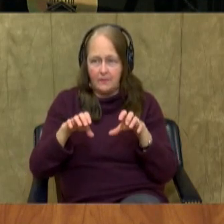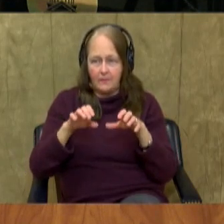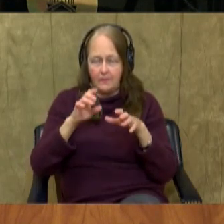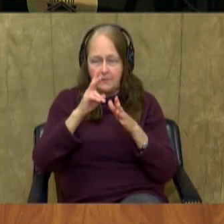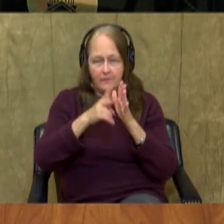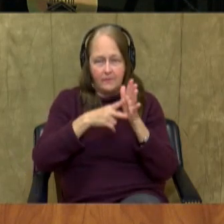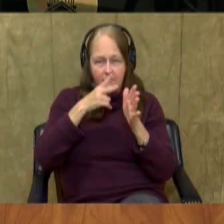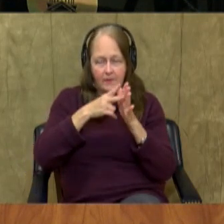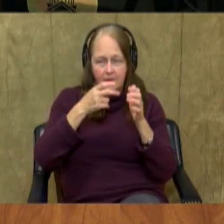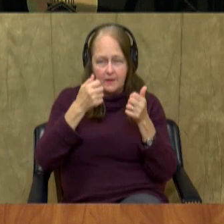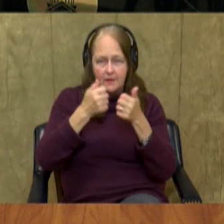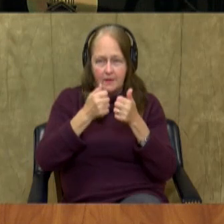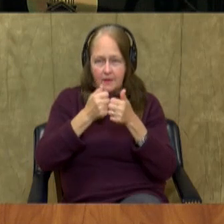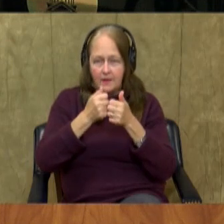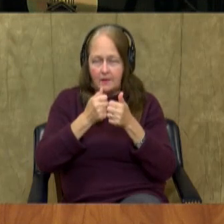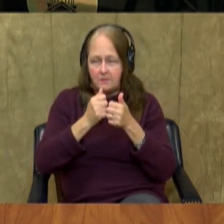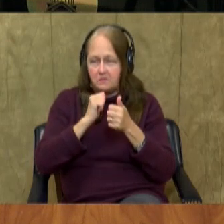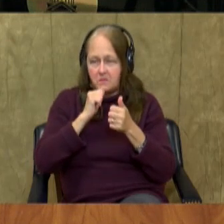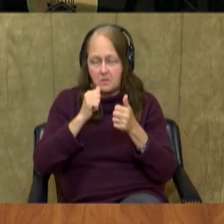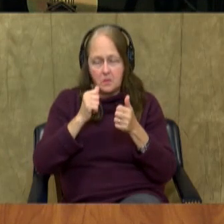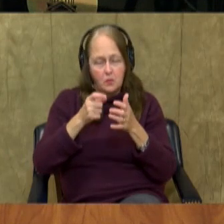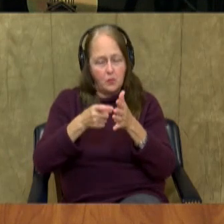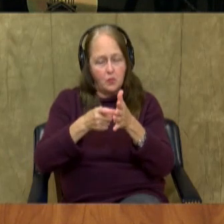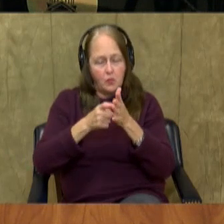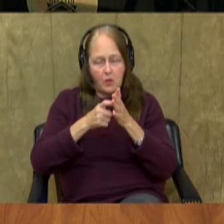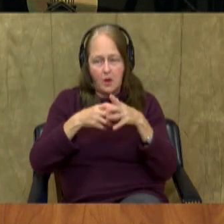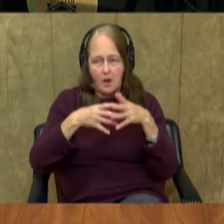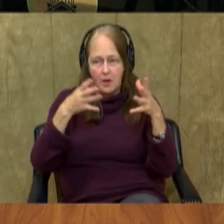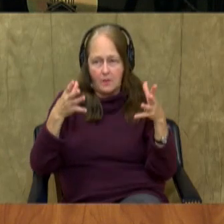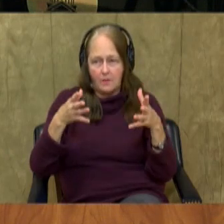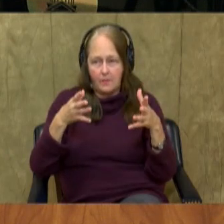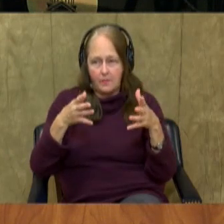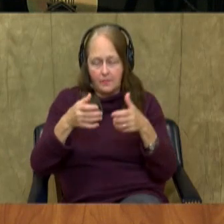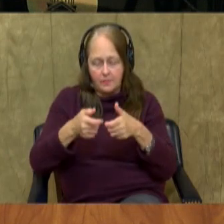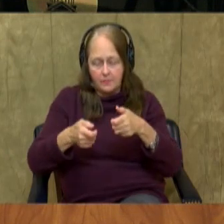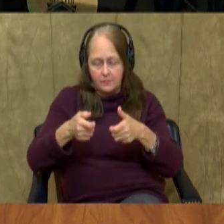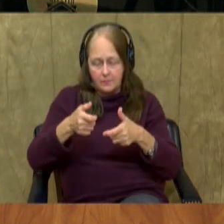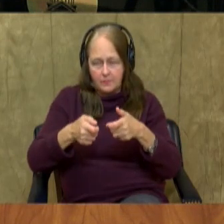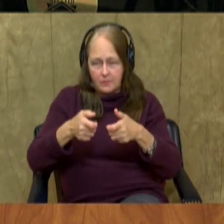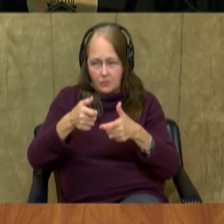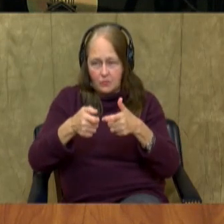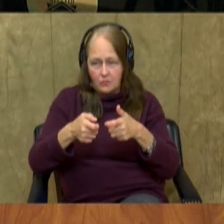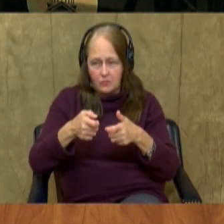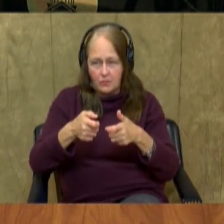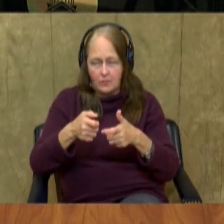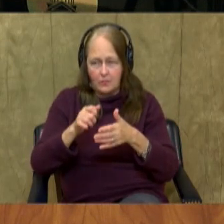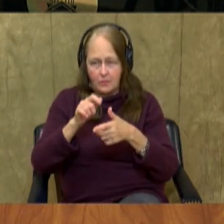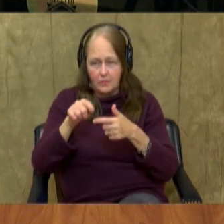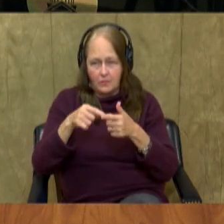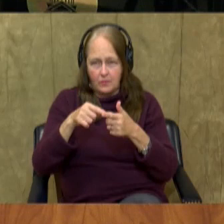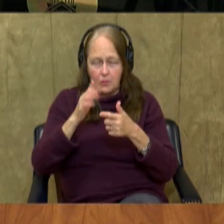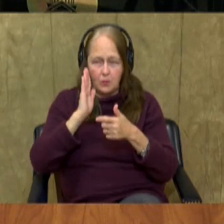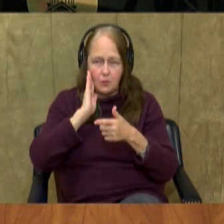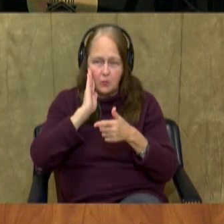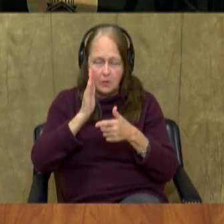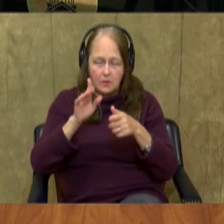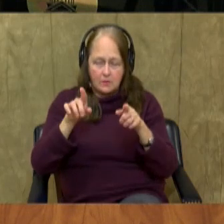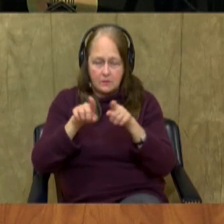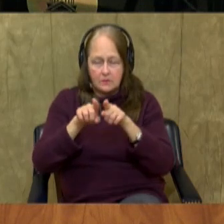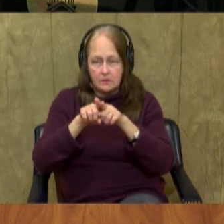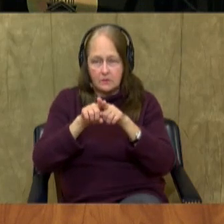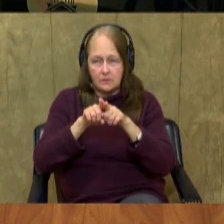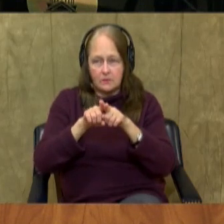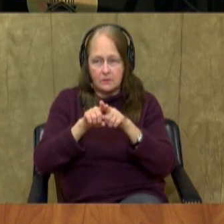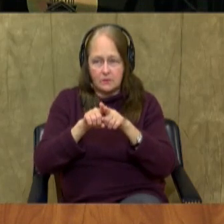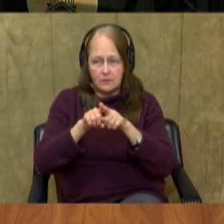Video games doesn't require a lot, just coordination. This would be the same as